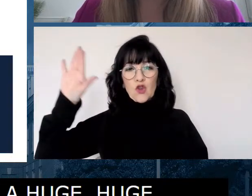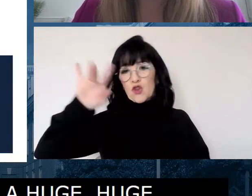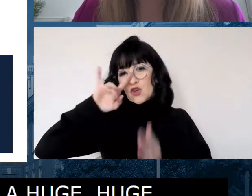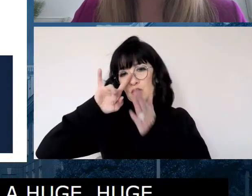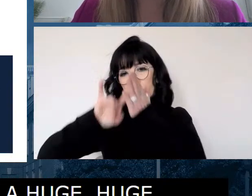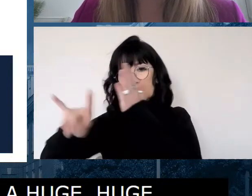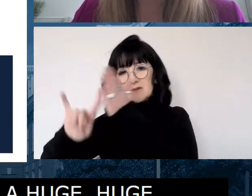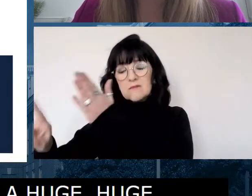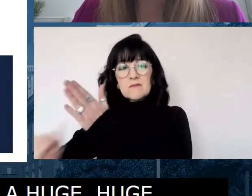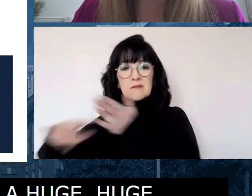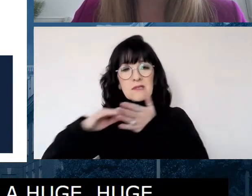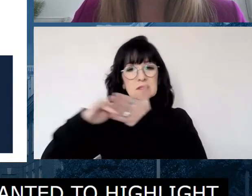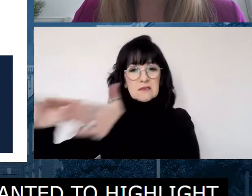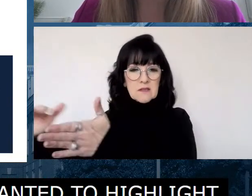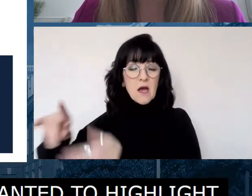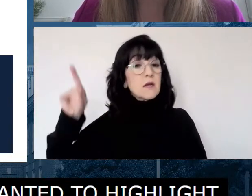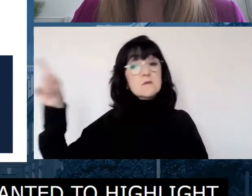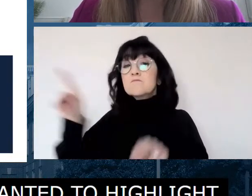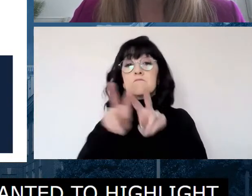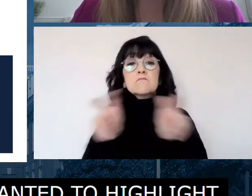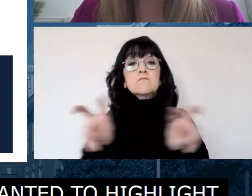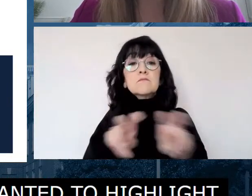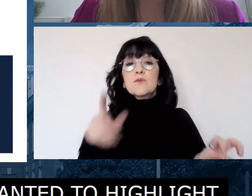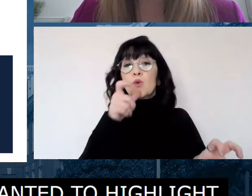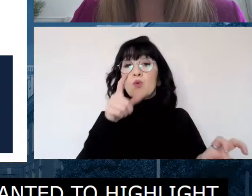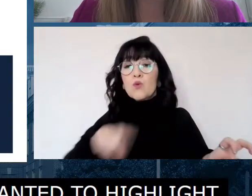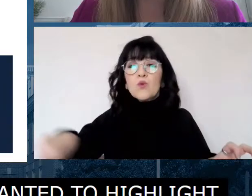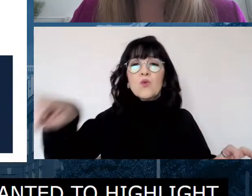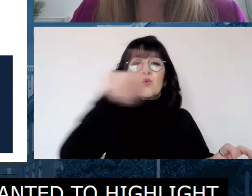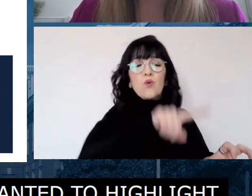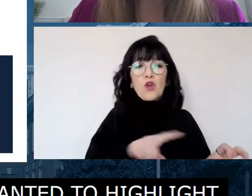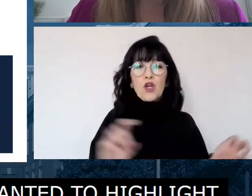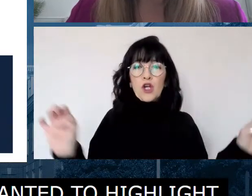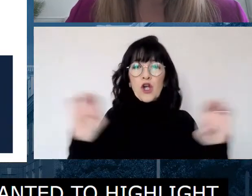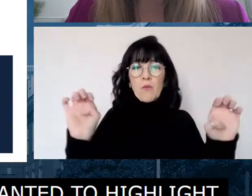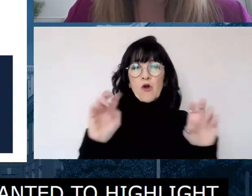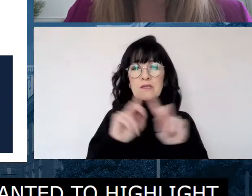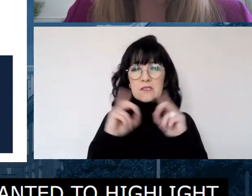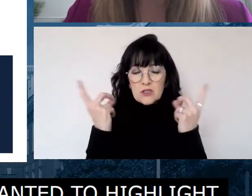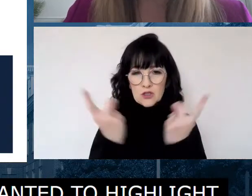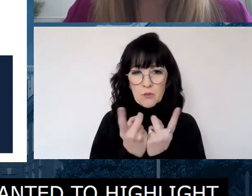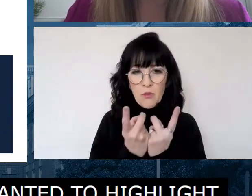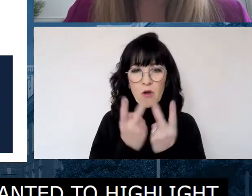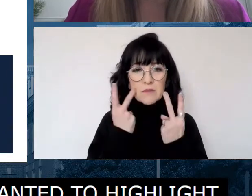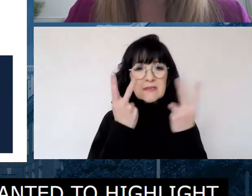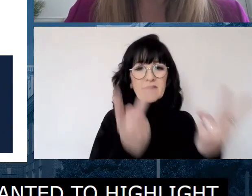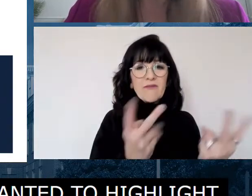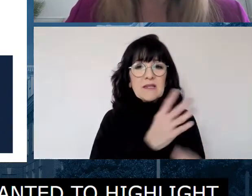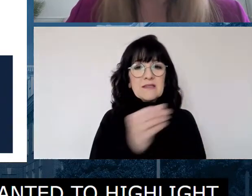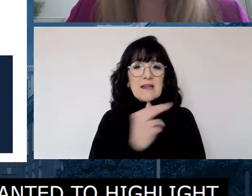200,000 emergency department and urgent care visits and hospitalizations from August